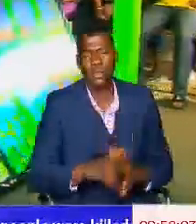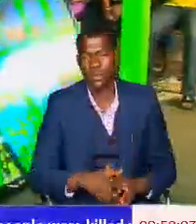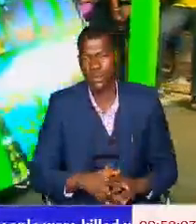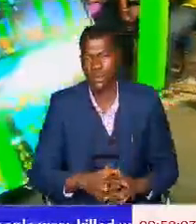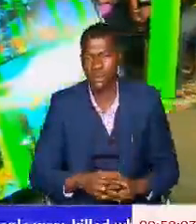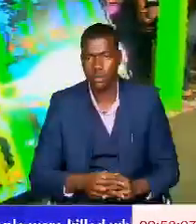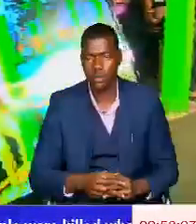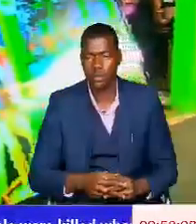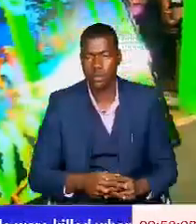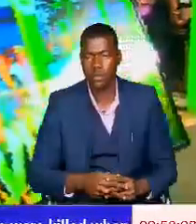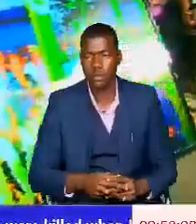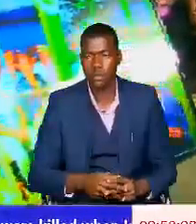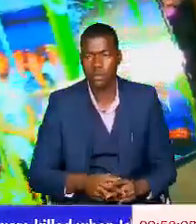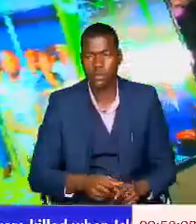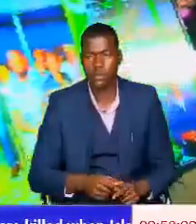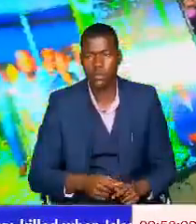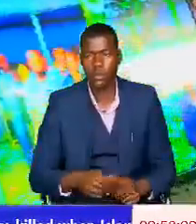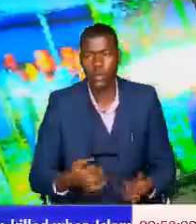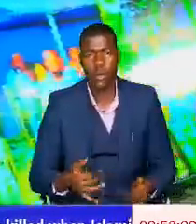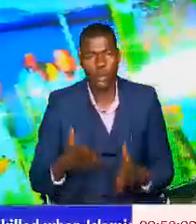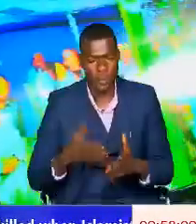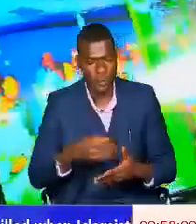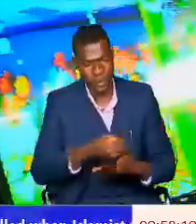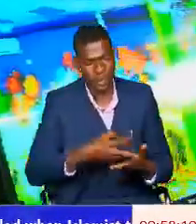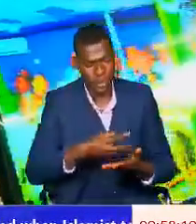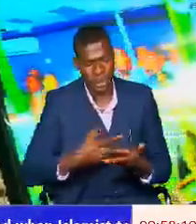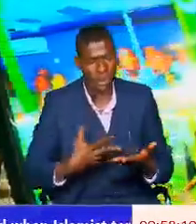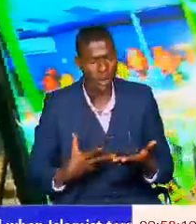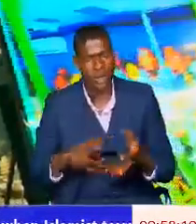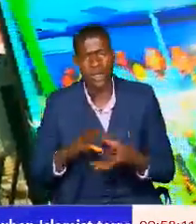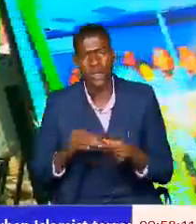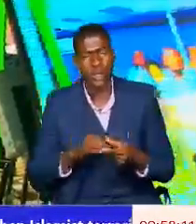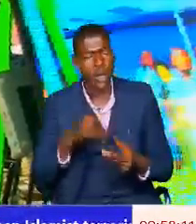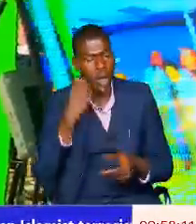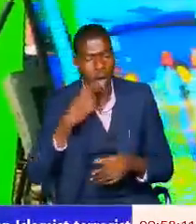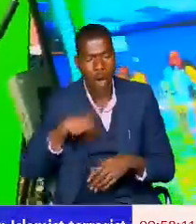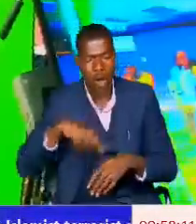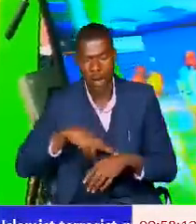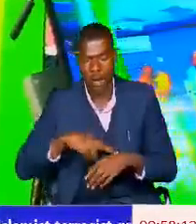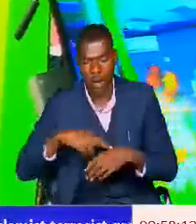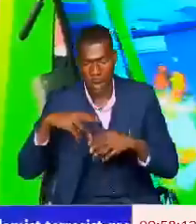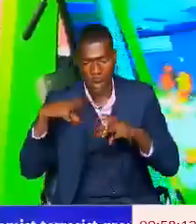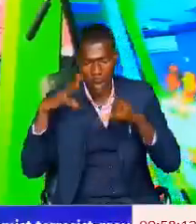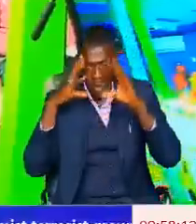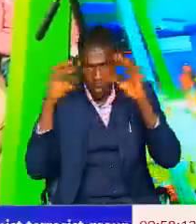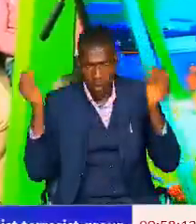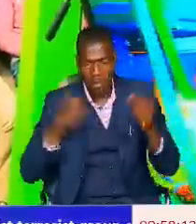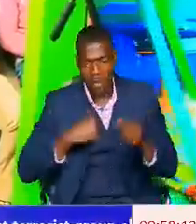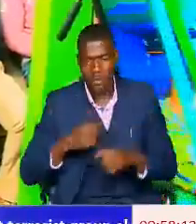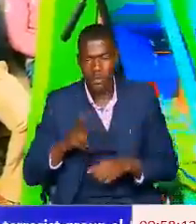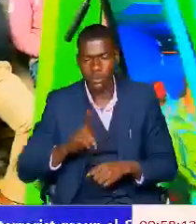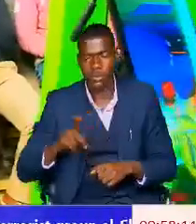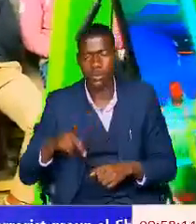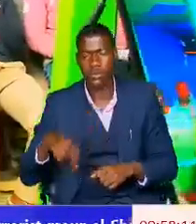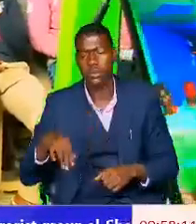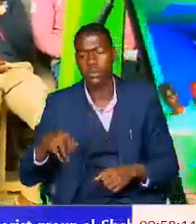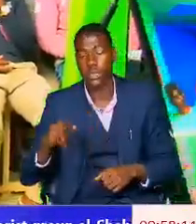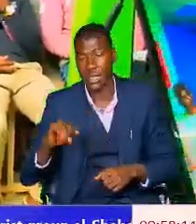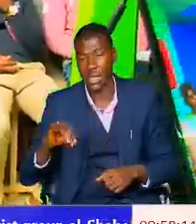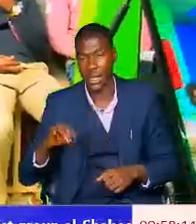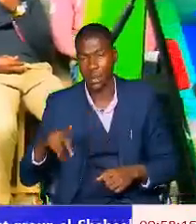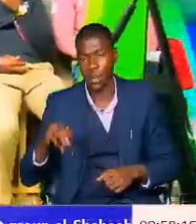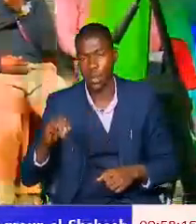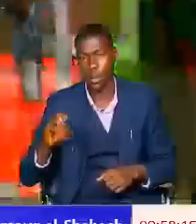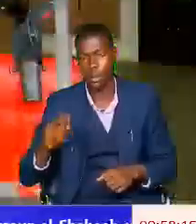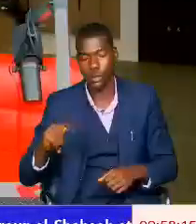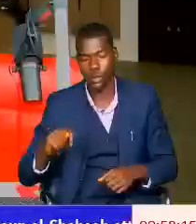services. See somebody send message now. He say, ordinary president, I once used NIPOST to send some